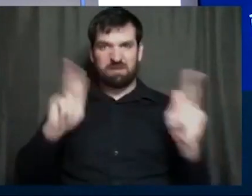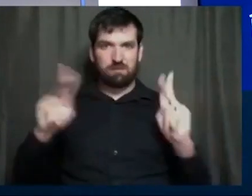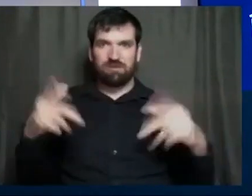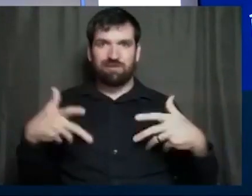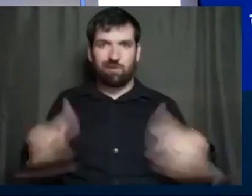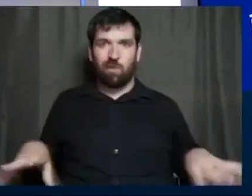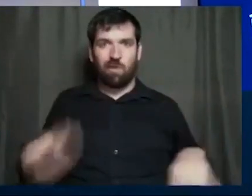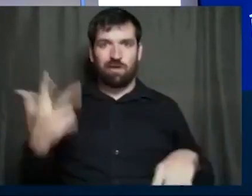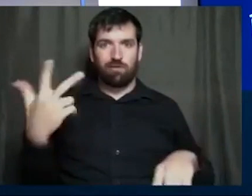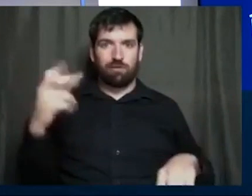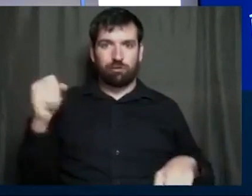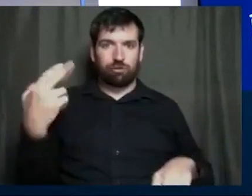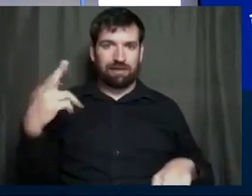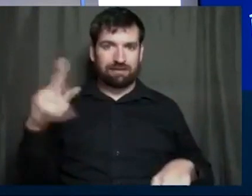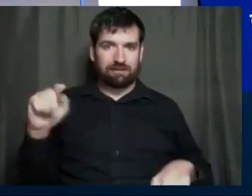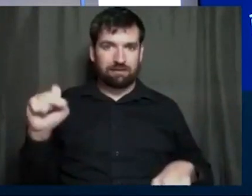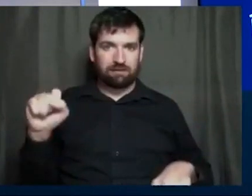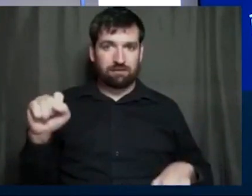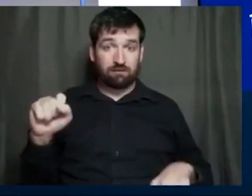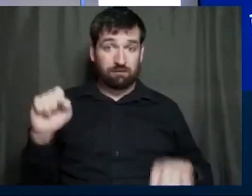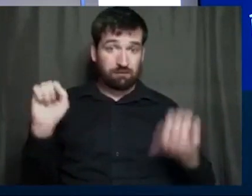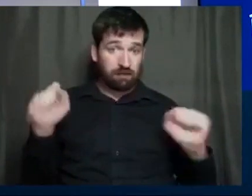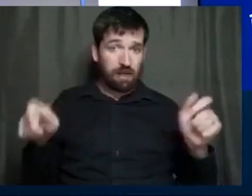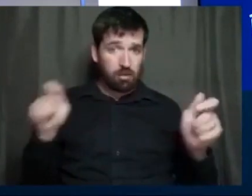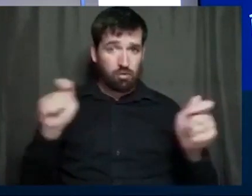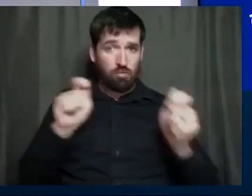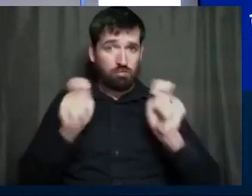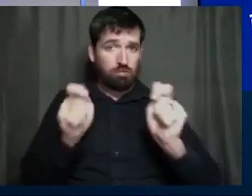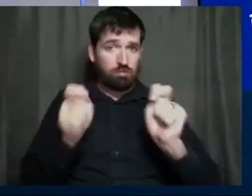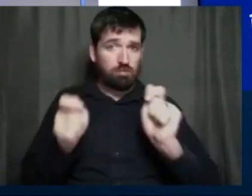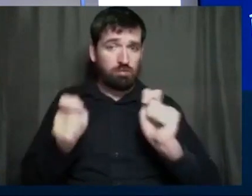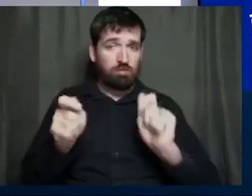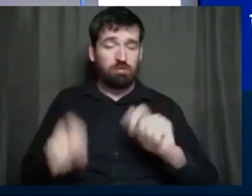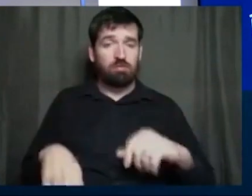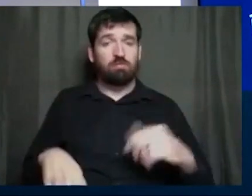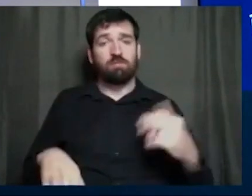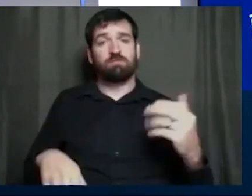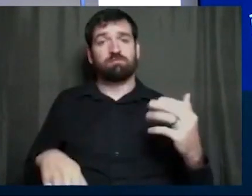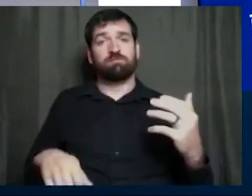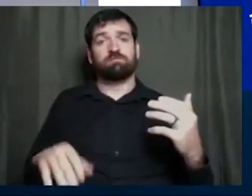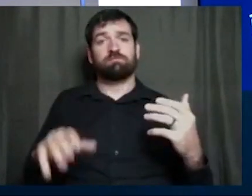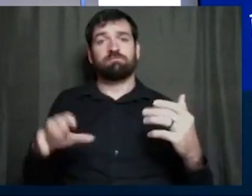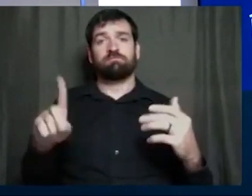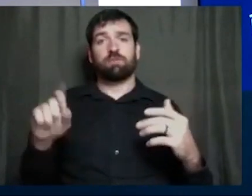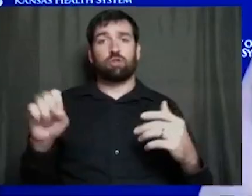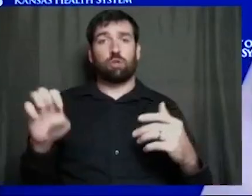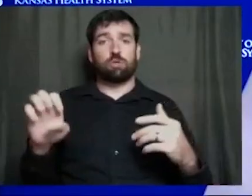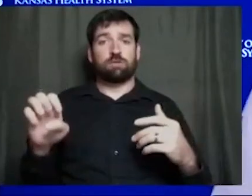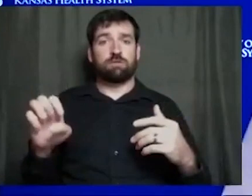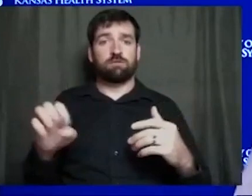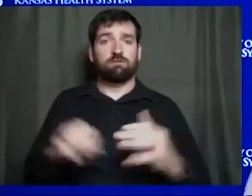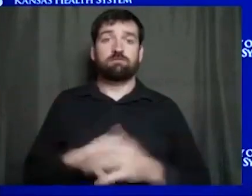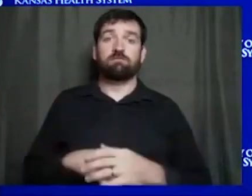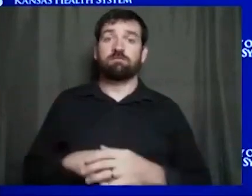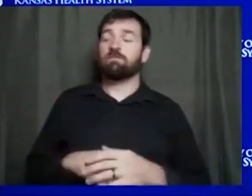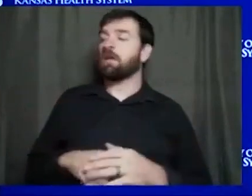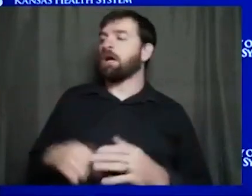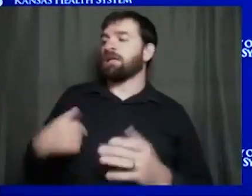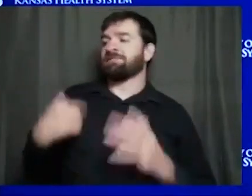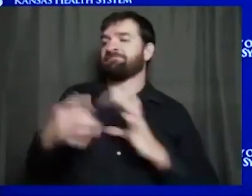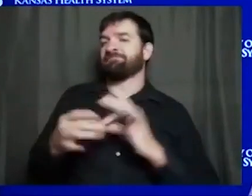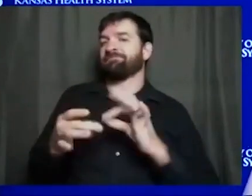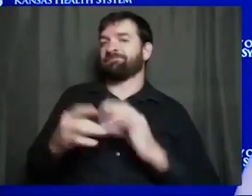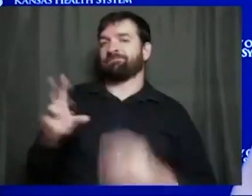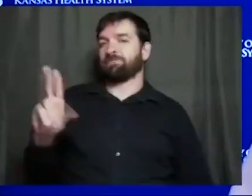there a way to revamp the dosing? I would say no. So as we just